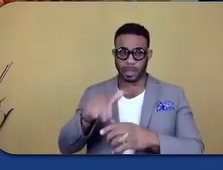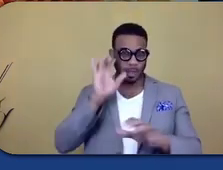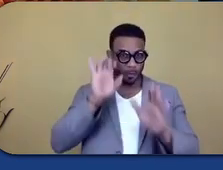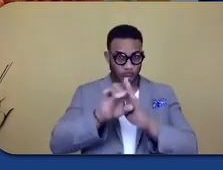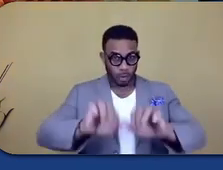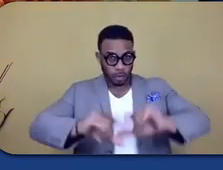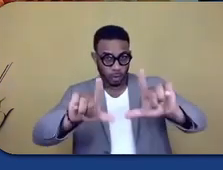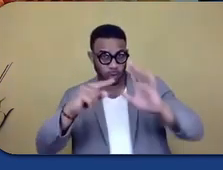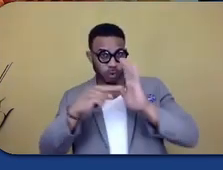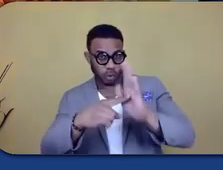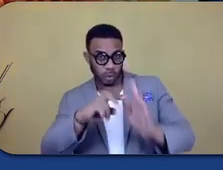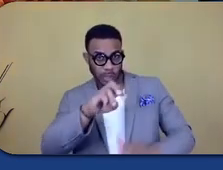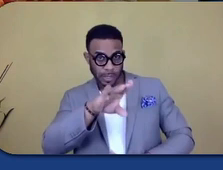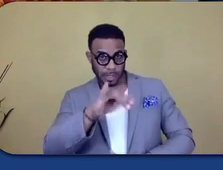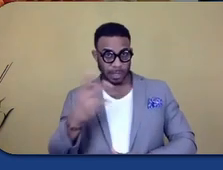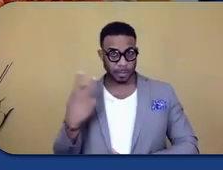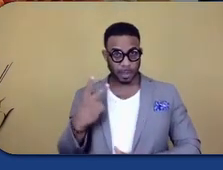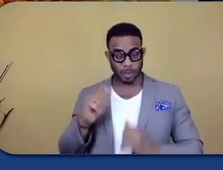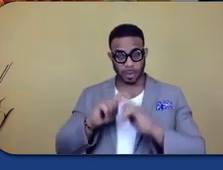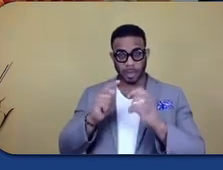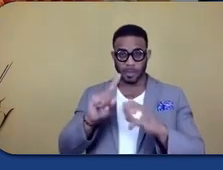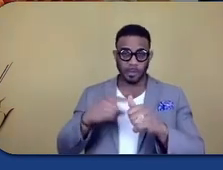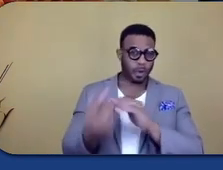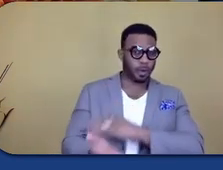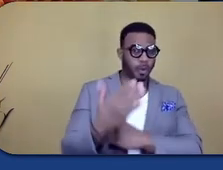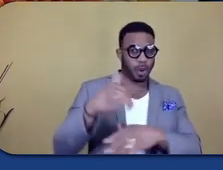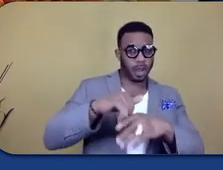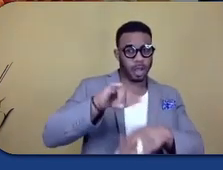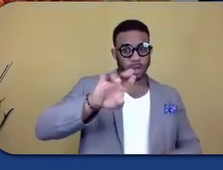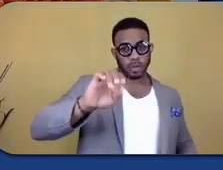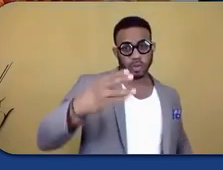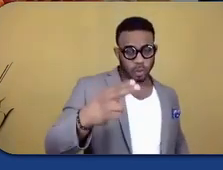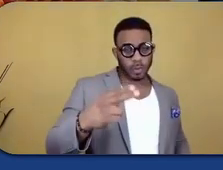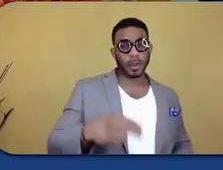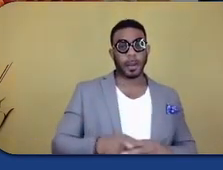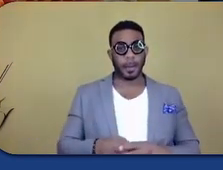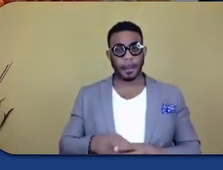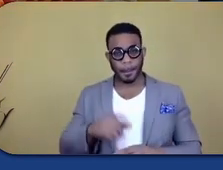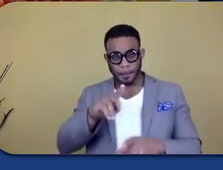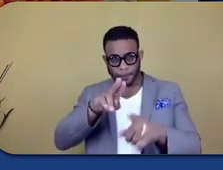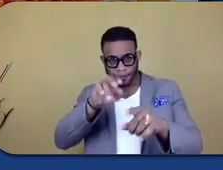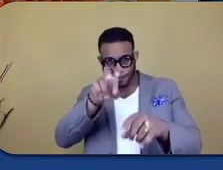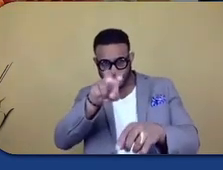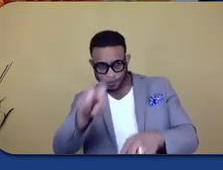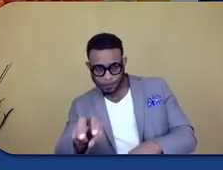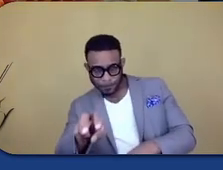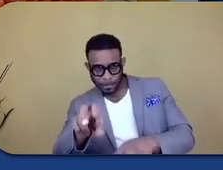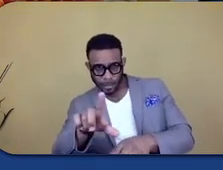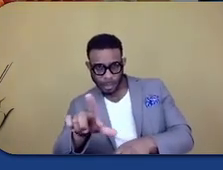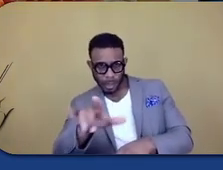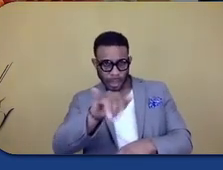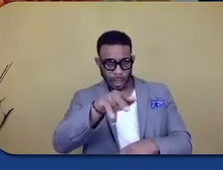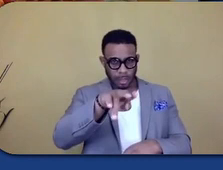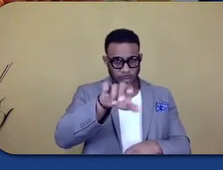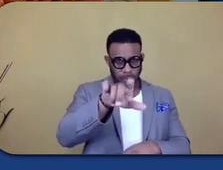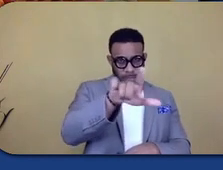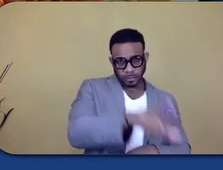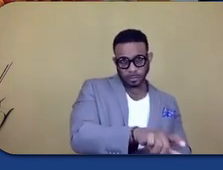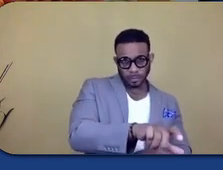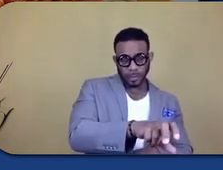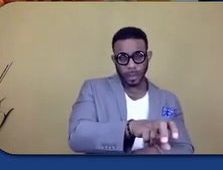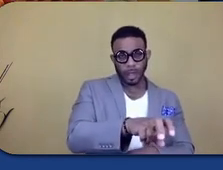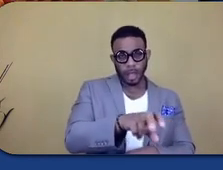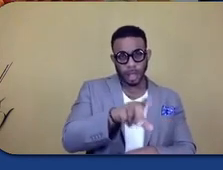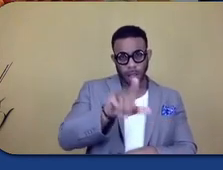shows Cindy and me with our team on the first morning in Juba. Lupai is sitting on the lower left, Jock on the lower right.